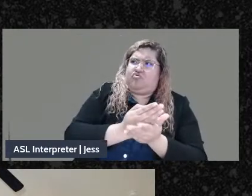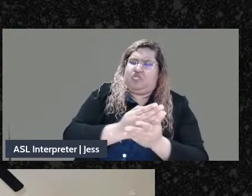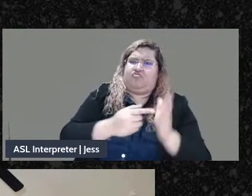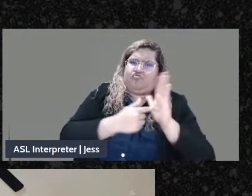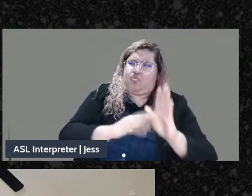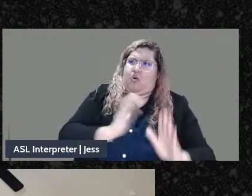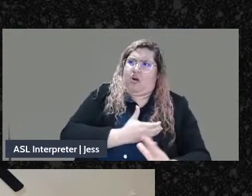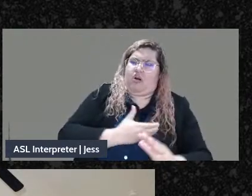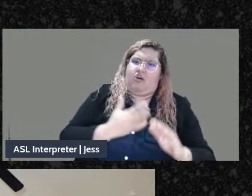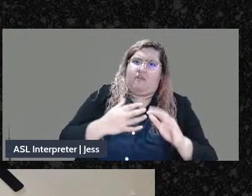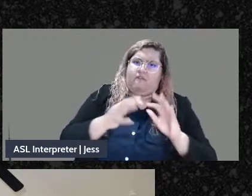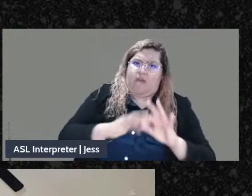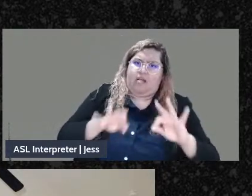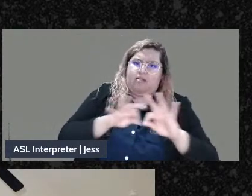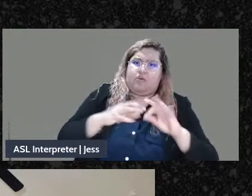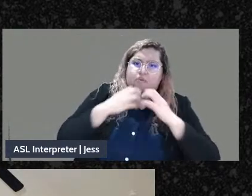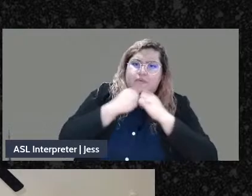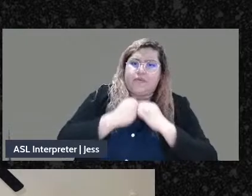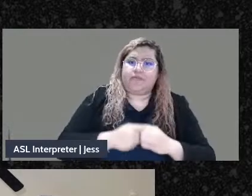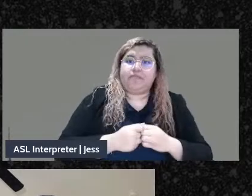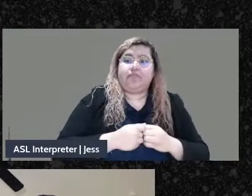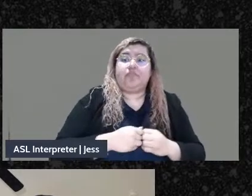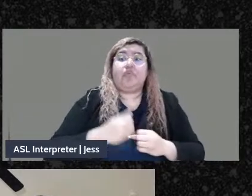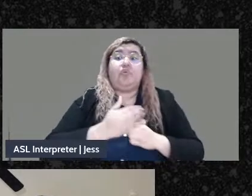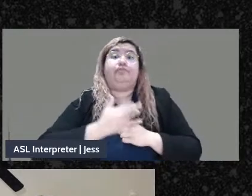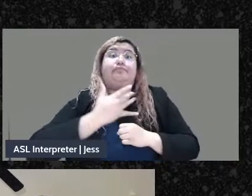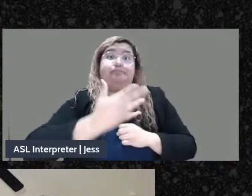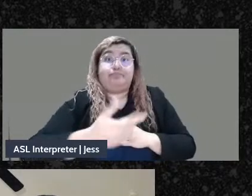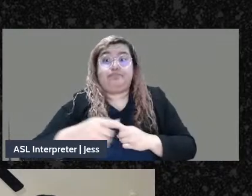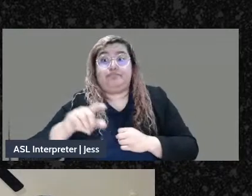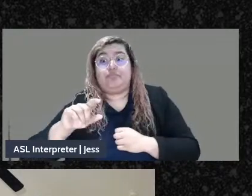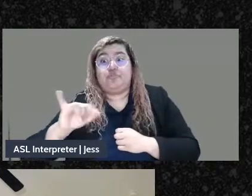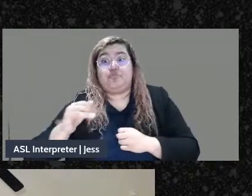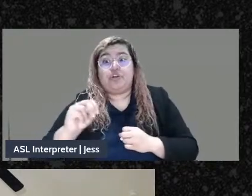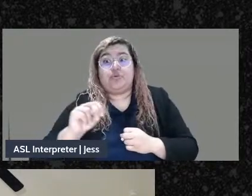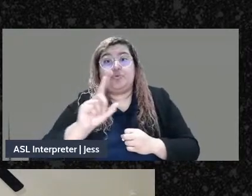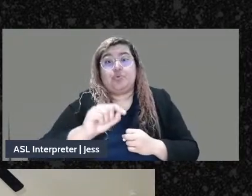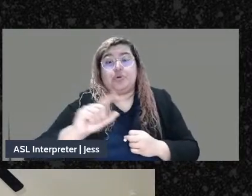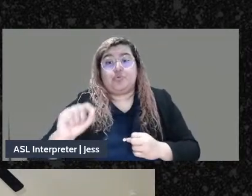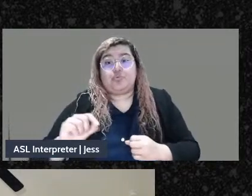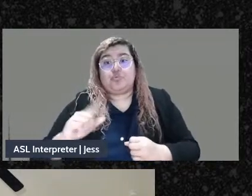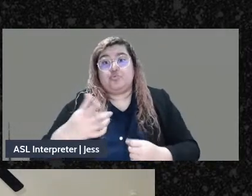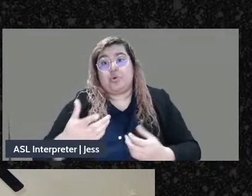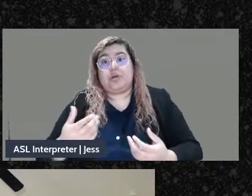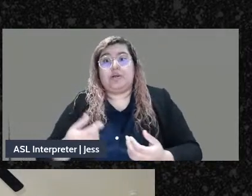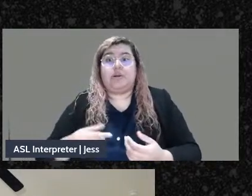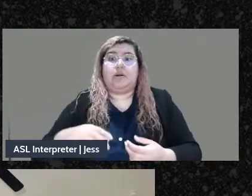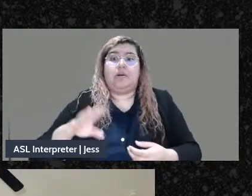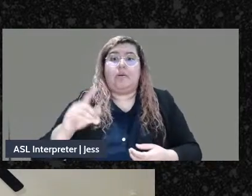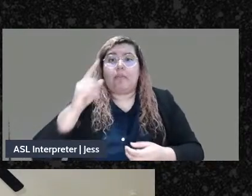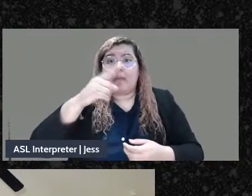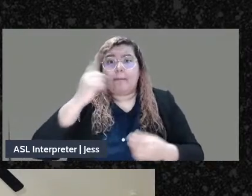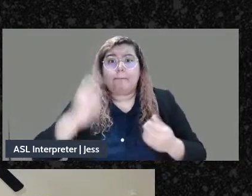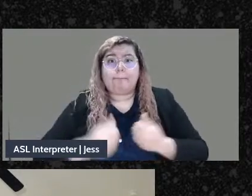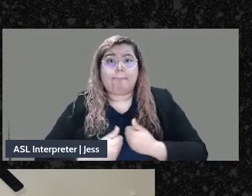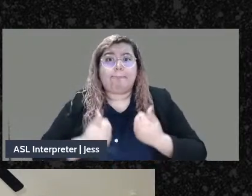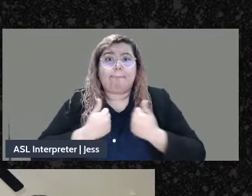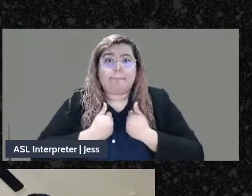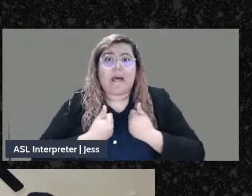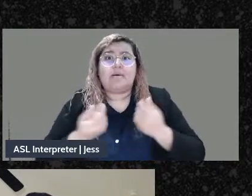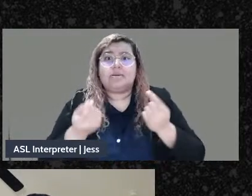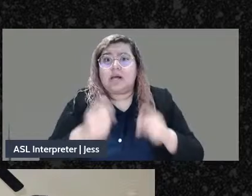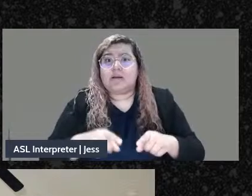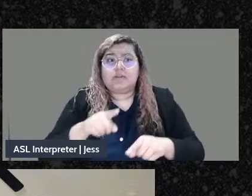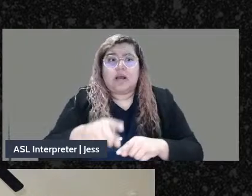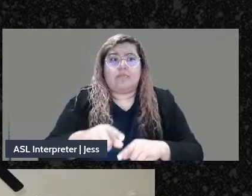in January 2020, I was at Law for Black Lives, Center for Practical Democracy, Policy Link, and BYP 100